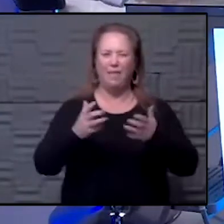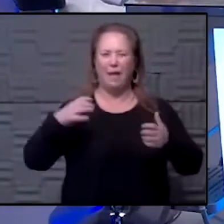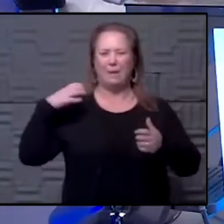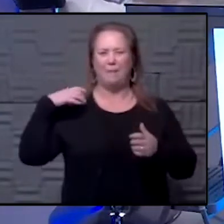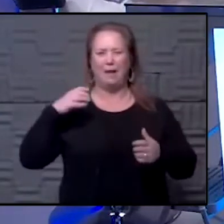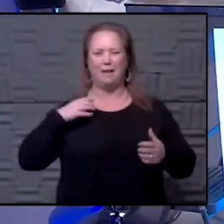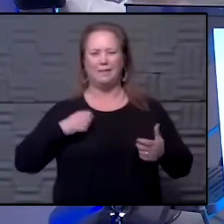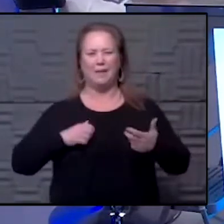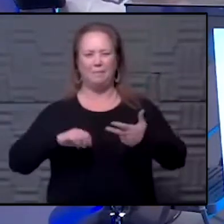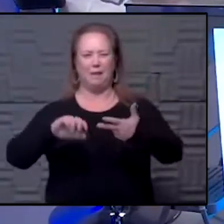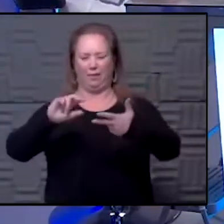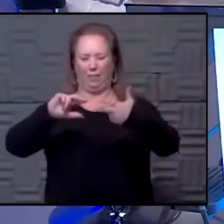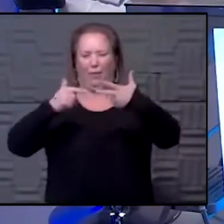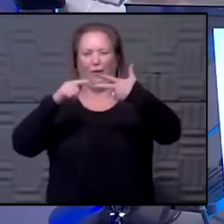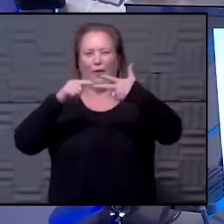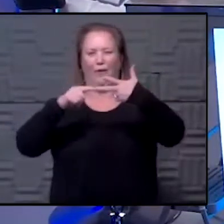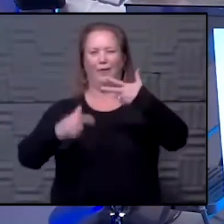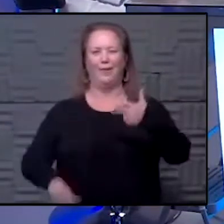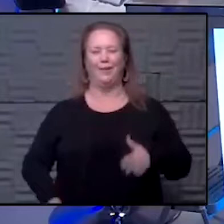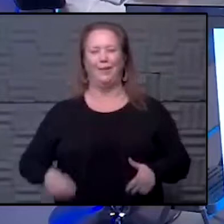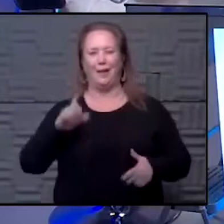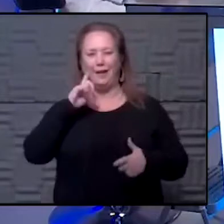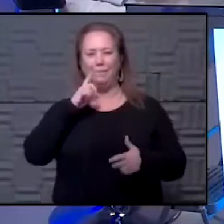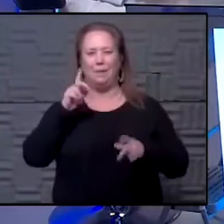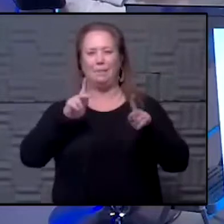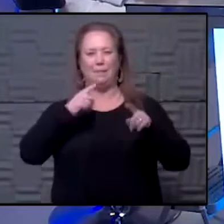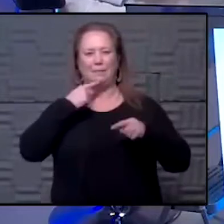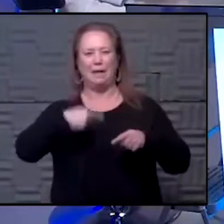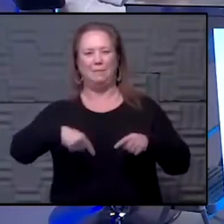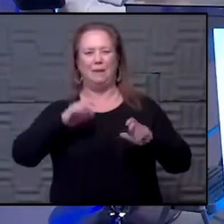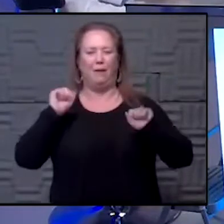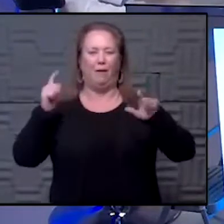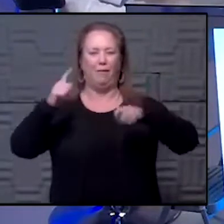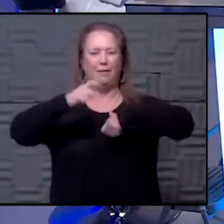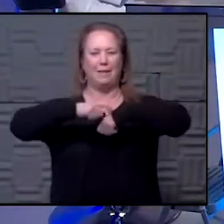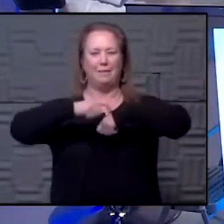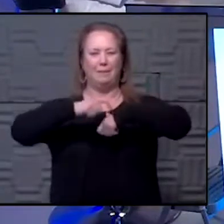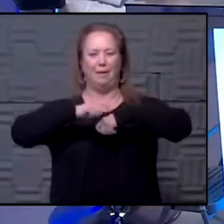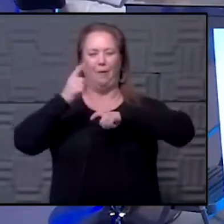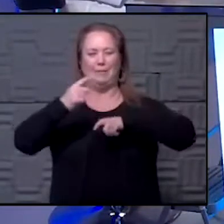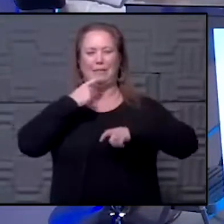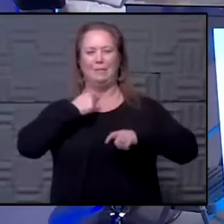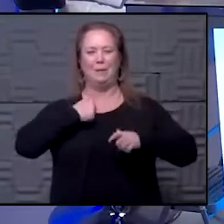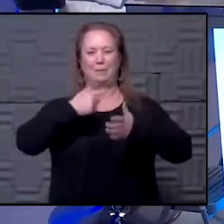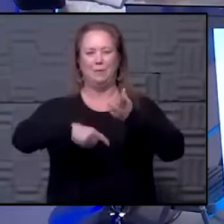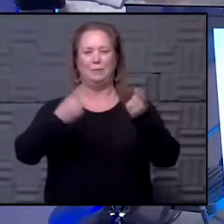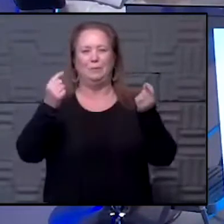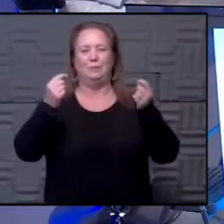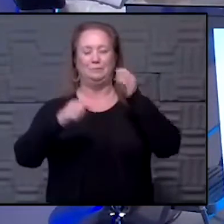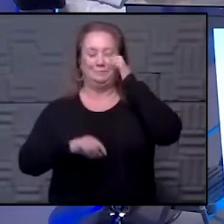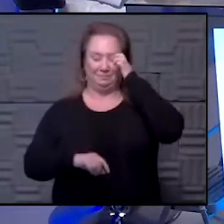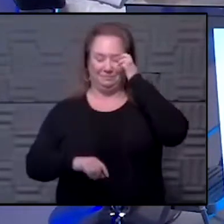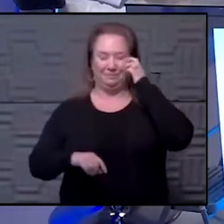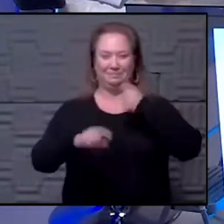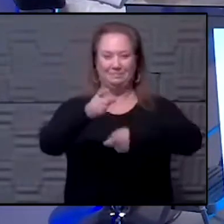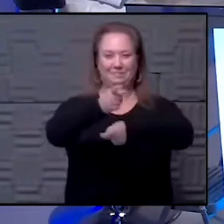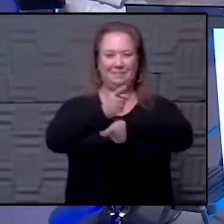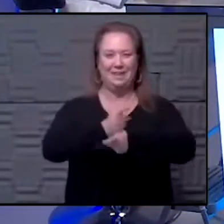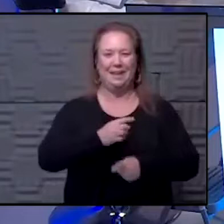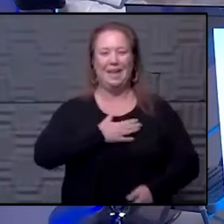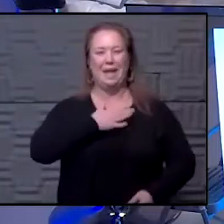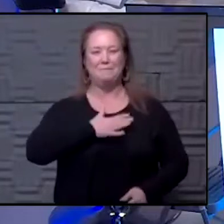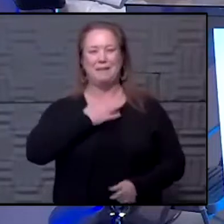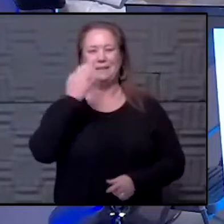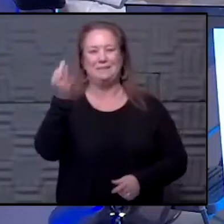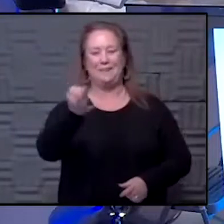man on the total. I know. I get voluntold to do a lot of things by my boss. Voluntold. I like that. That's what, as it should be. Happy Friday.